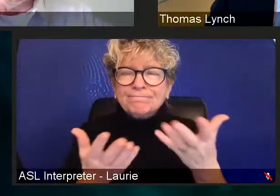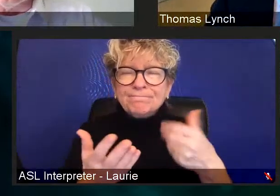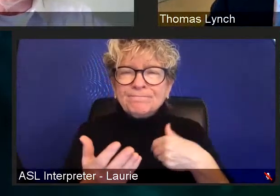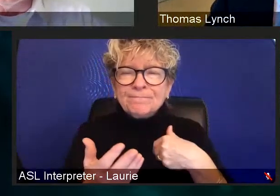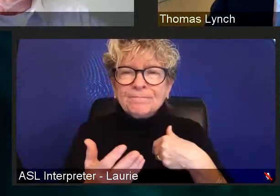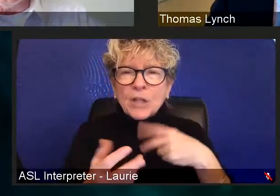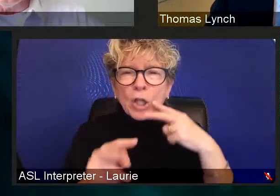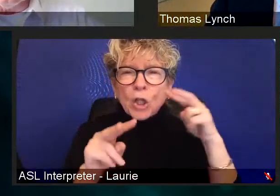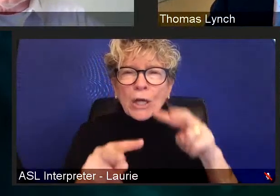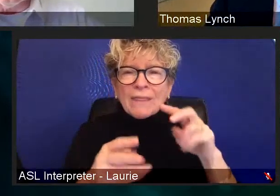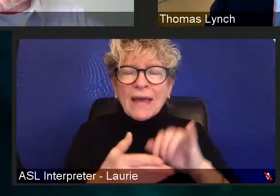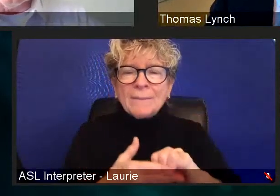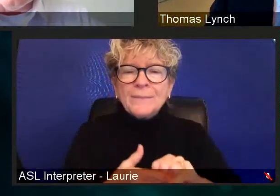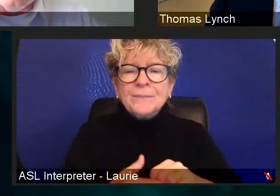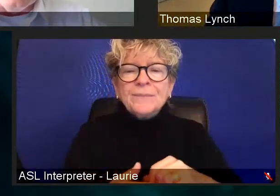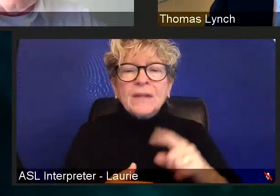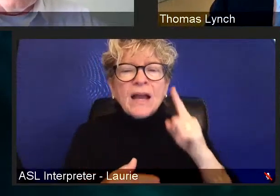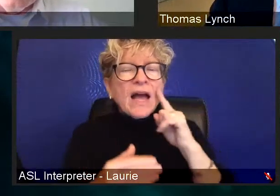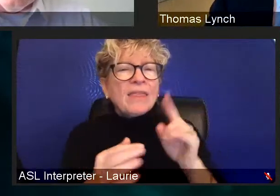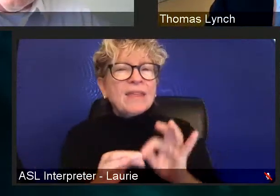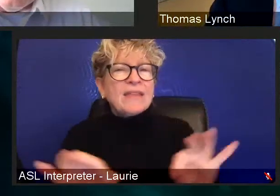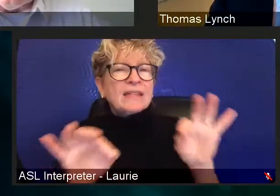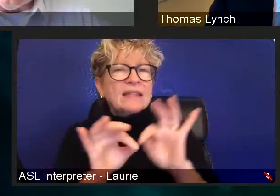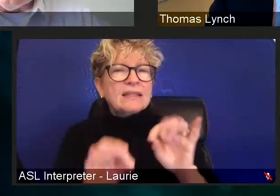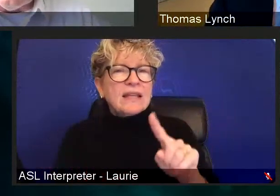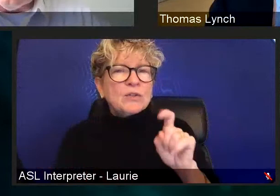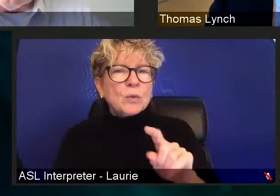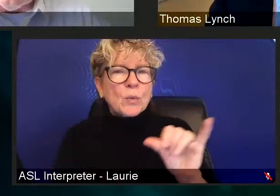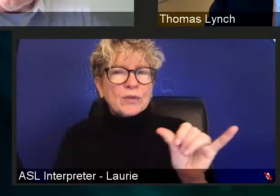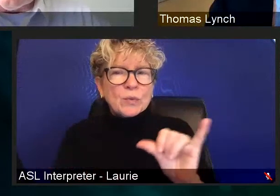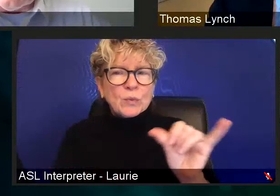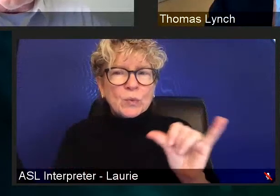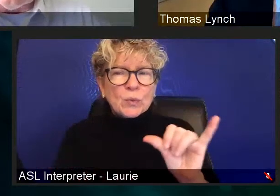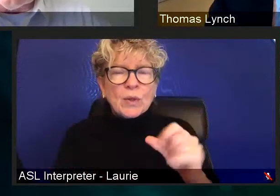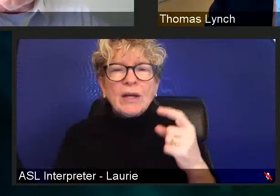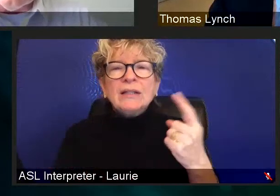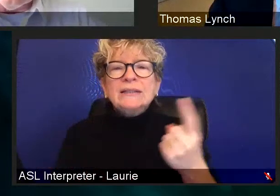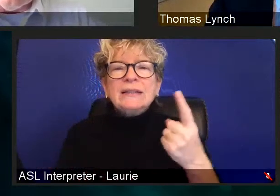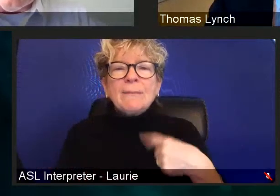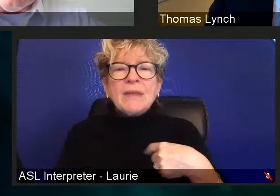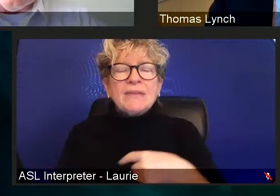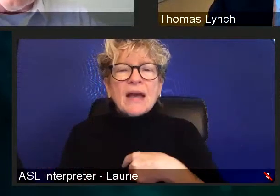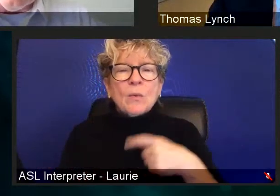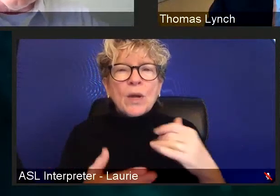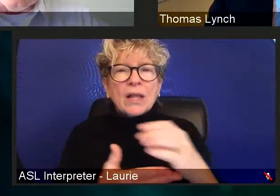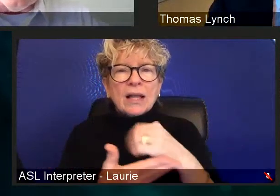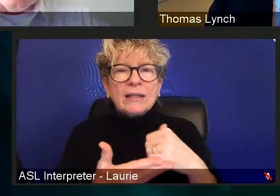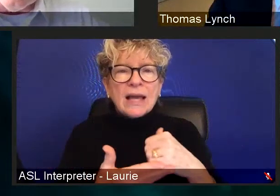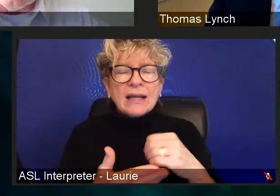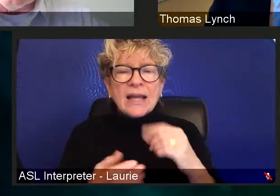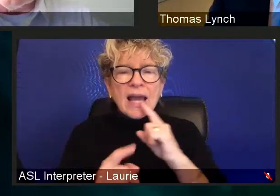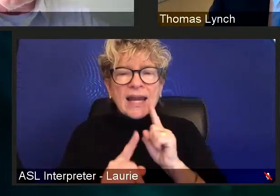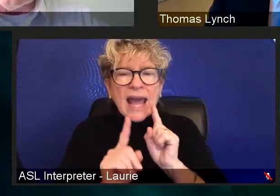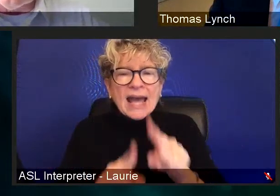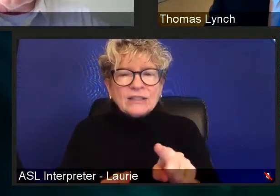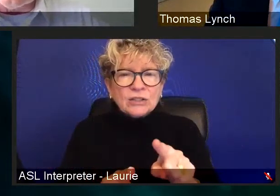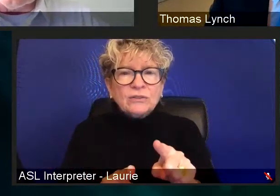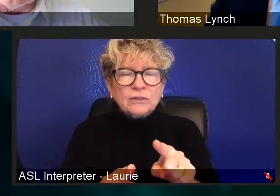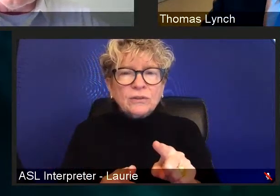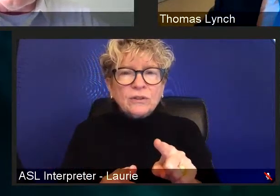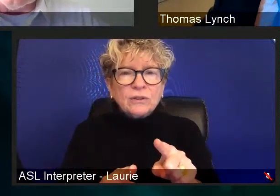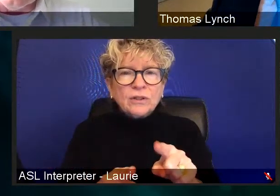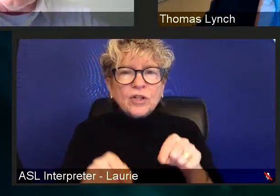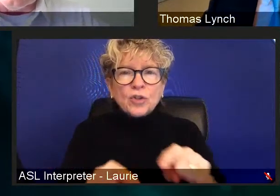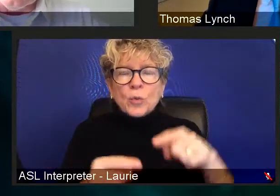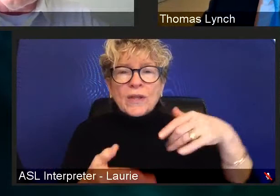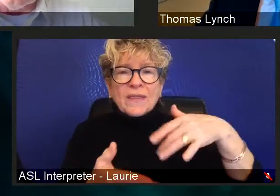that's an essential question as well, and one that we'll be collecting and answering in the